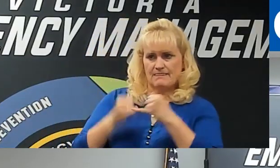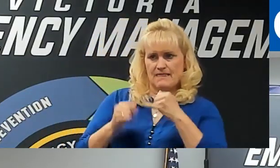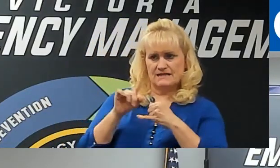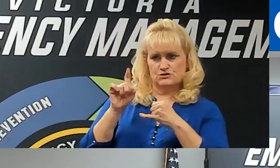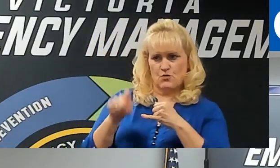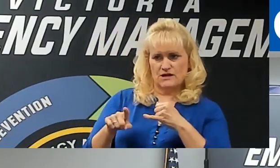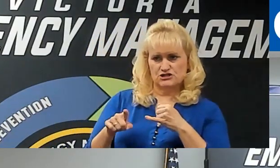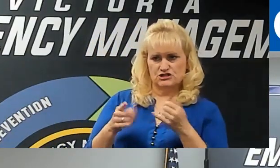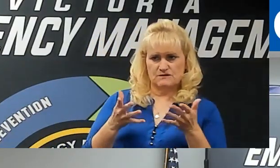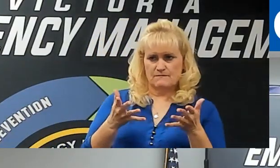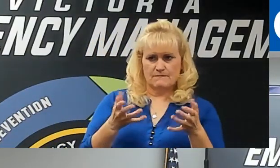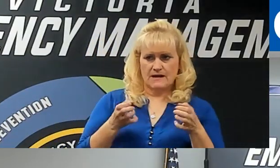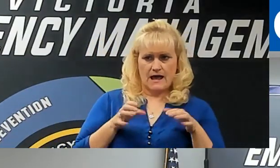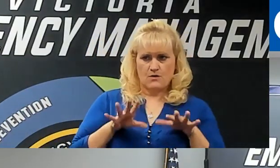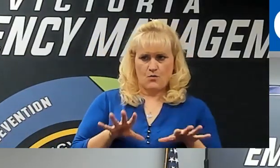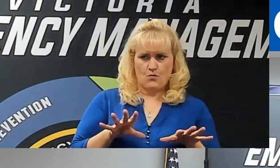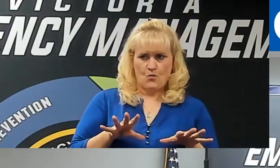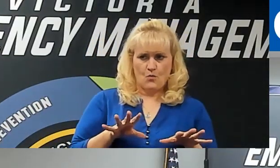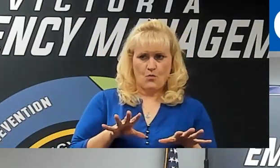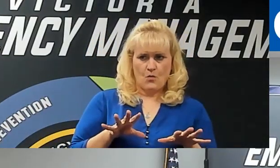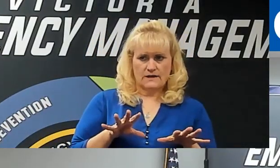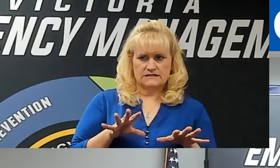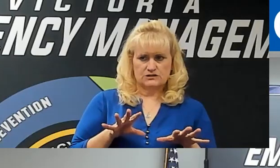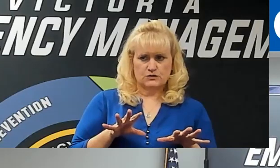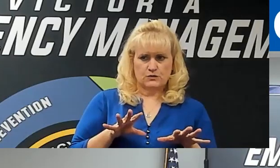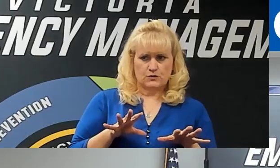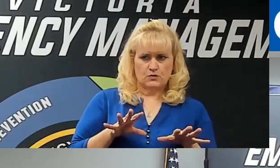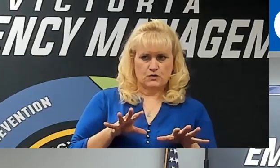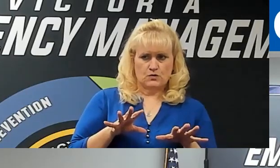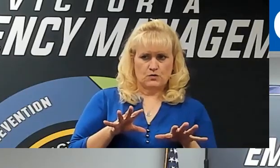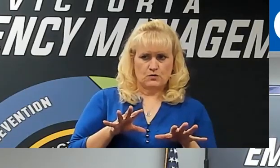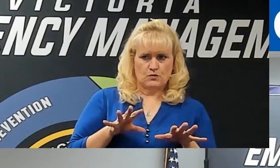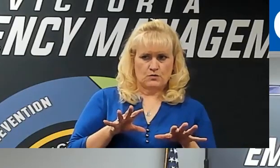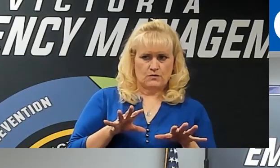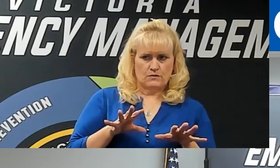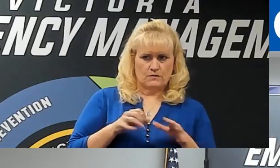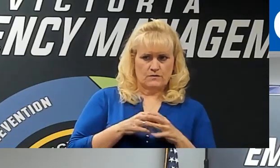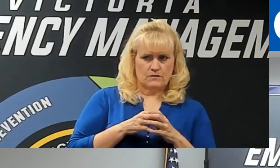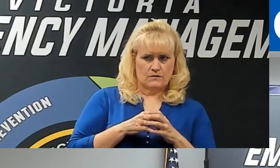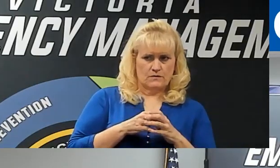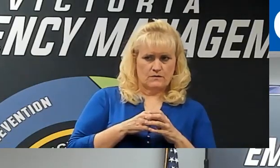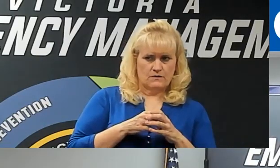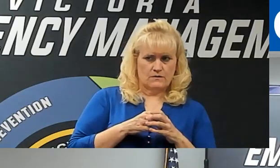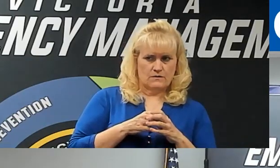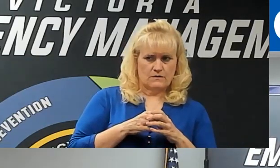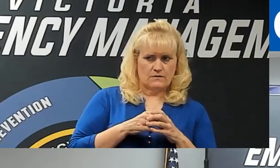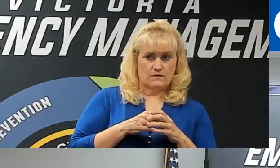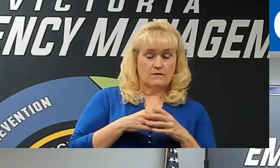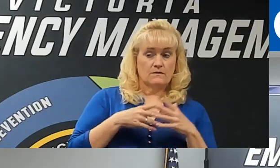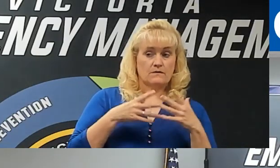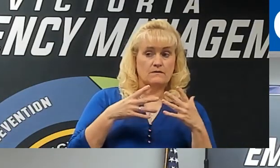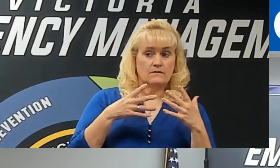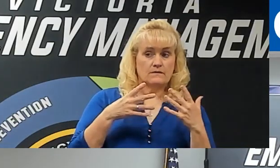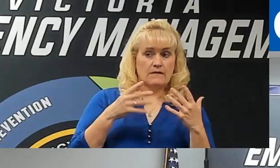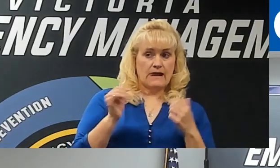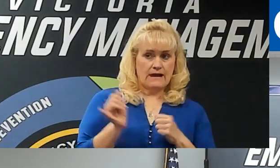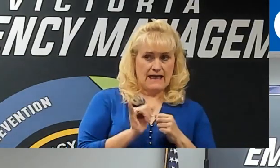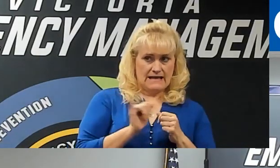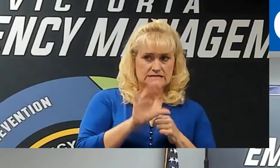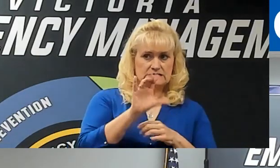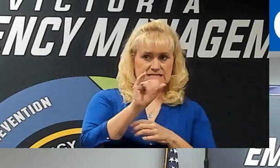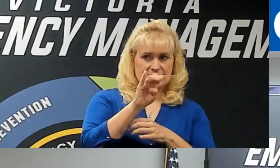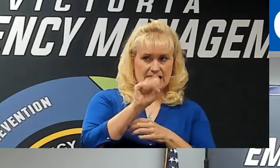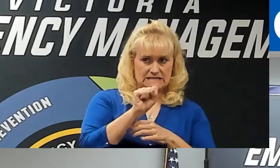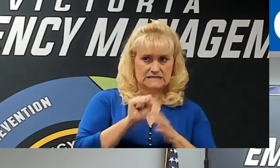away from anything that we've been talking about as far as social distancing and wearing masks. But what is, as these cases are